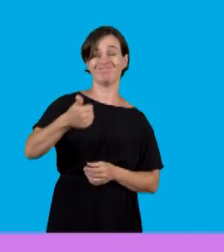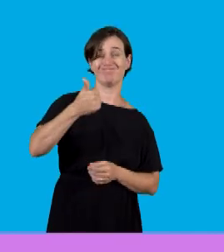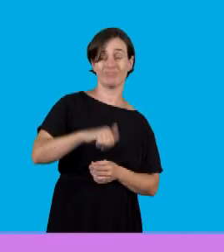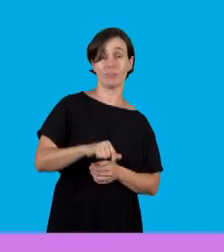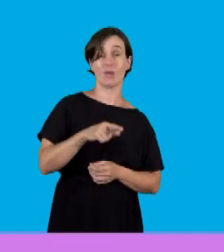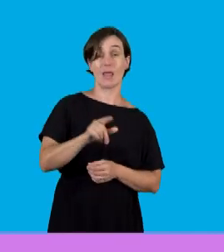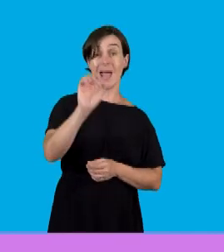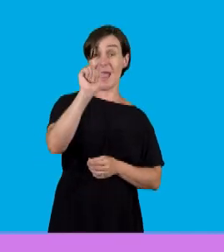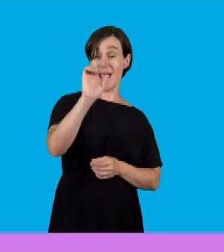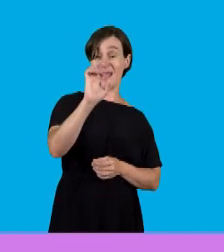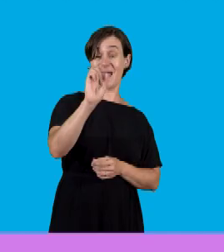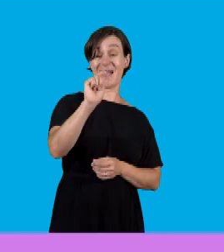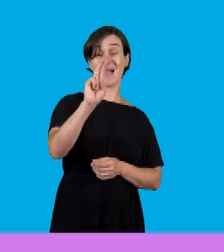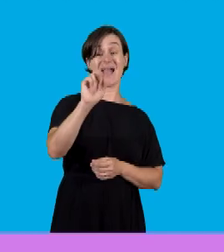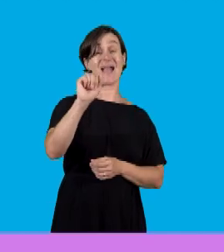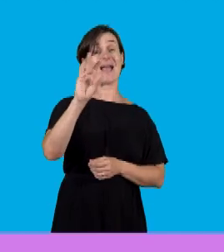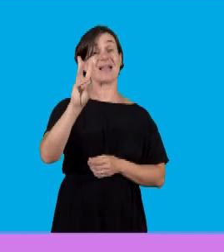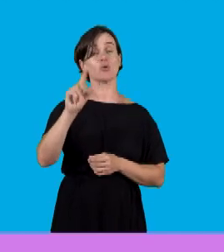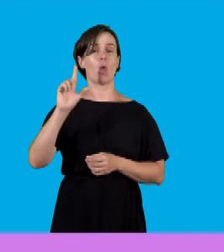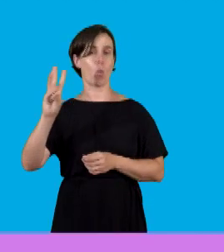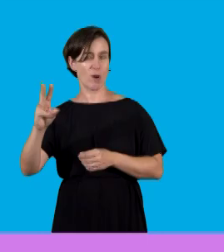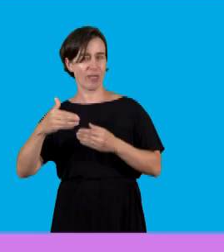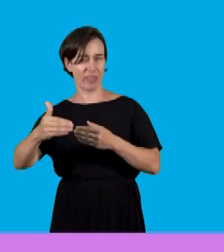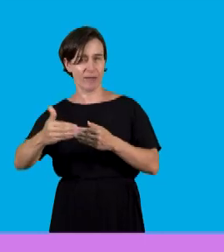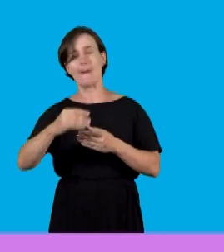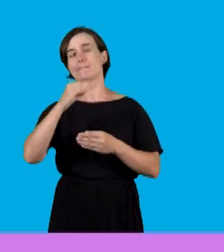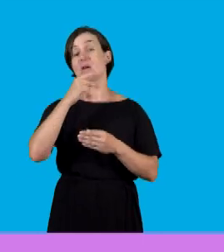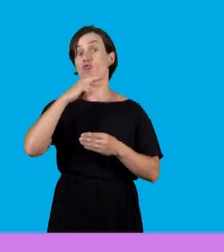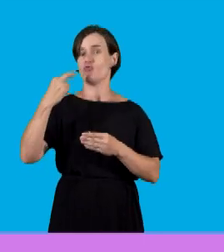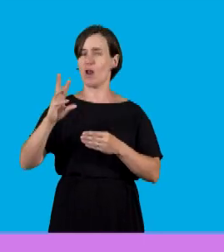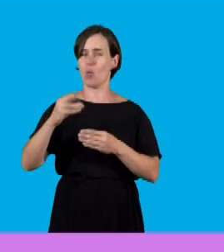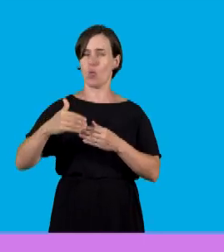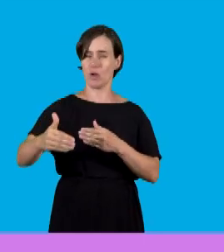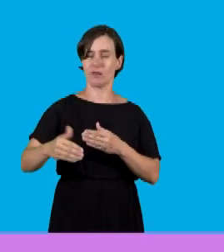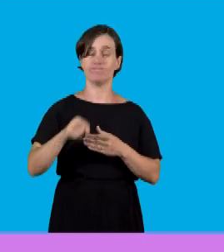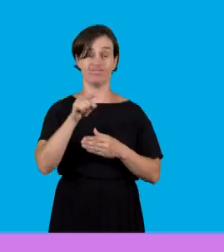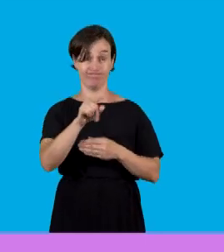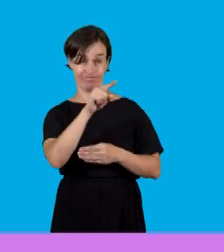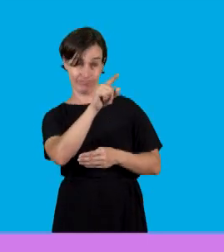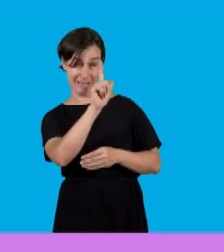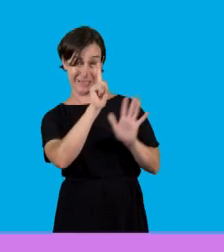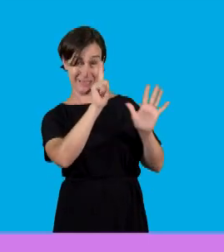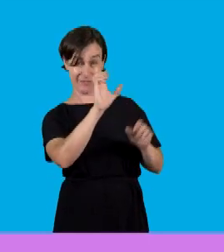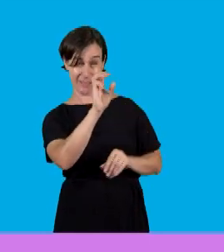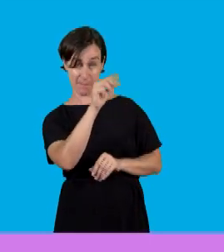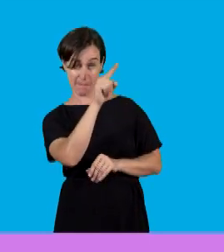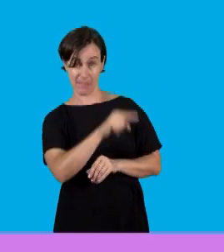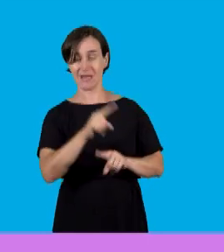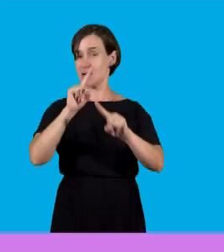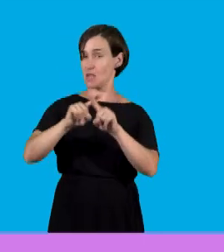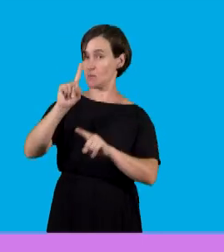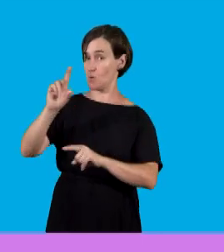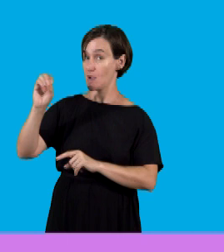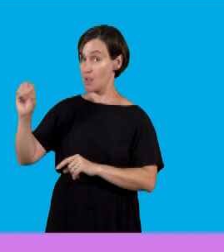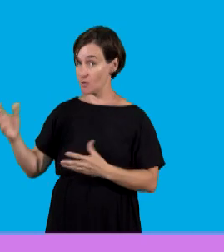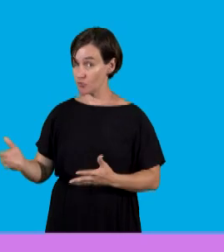Then we have to do the actual width now. Actual width, it's 7 centimeters. We multiply by the scale factor, which is